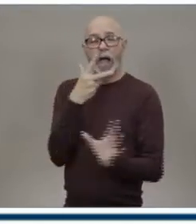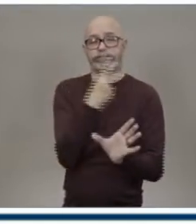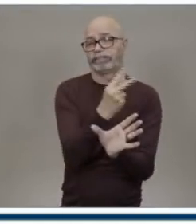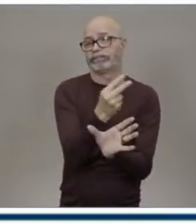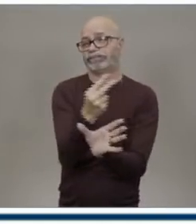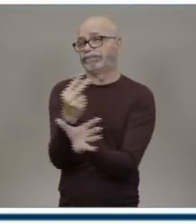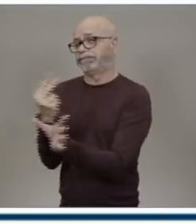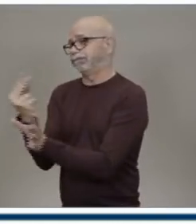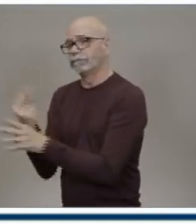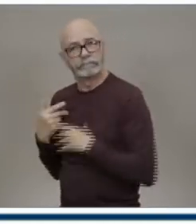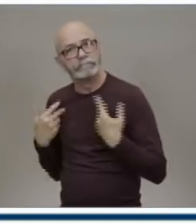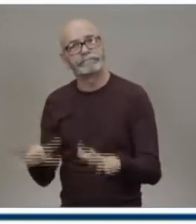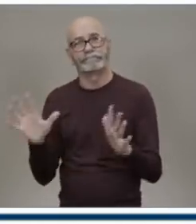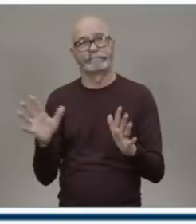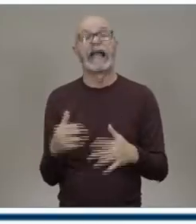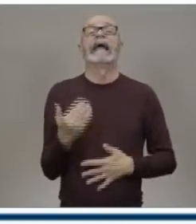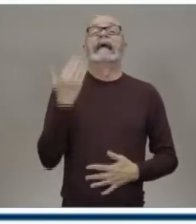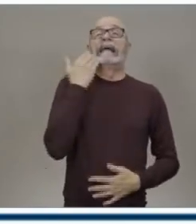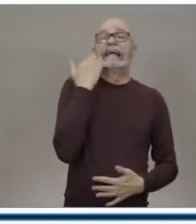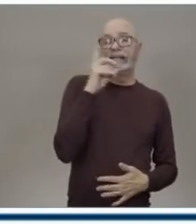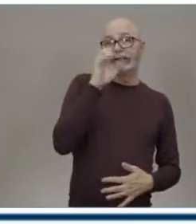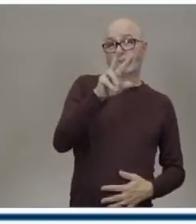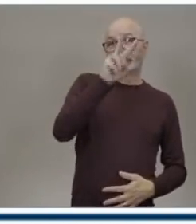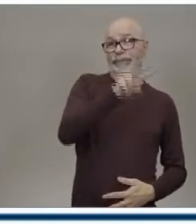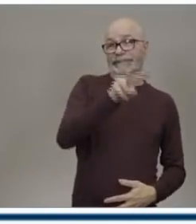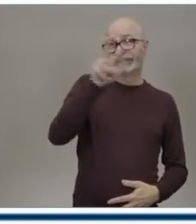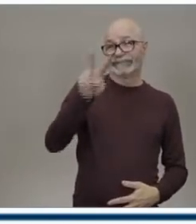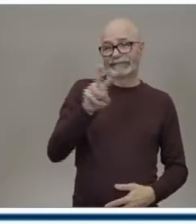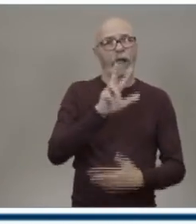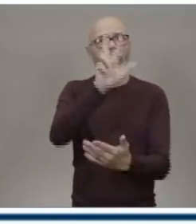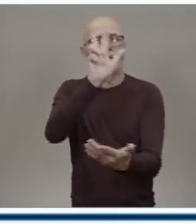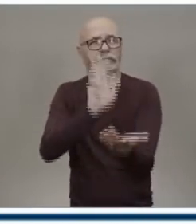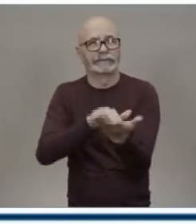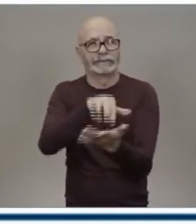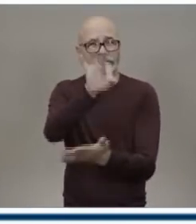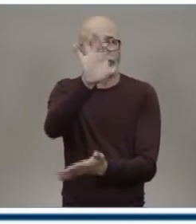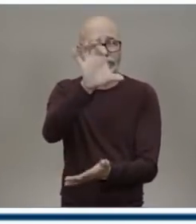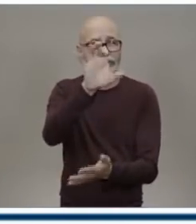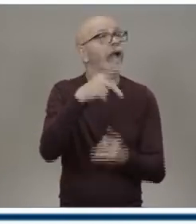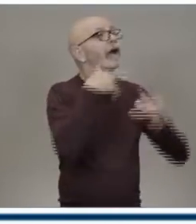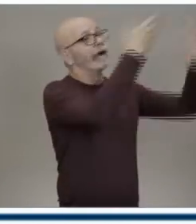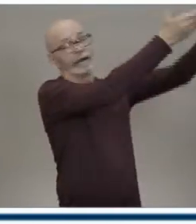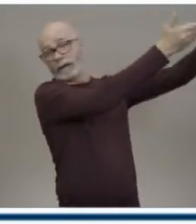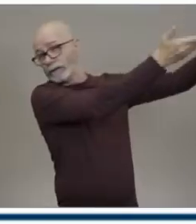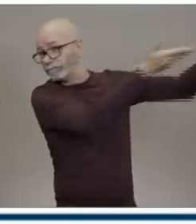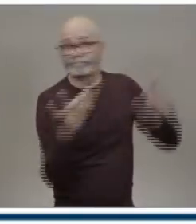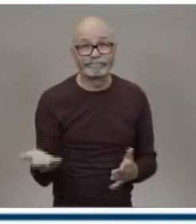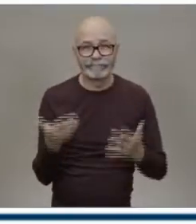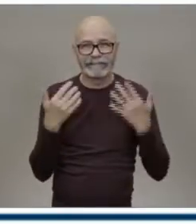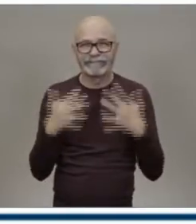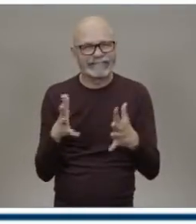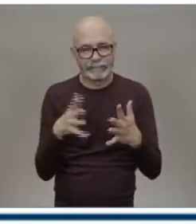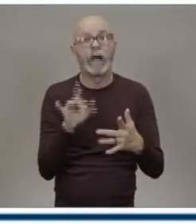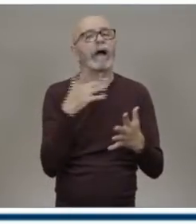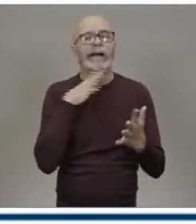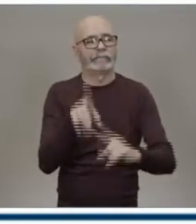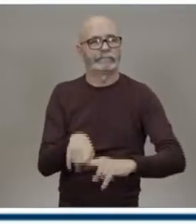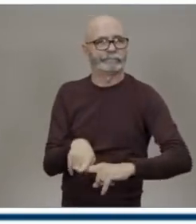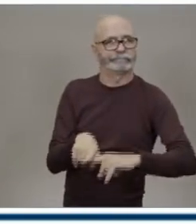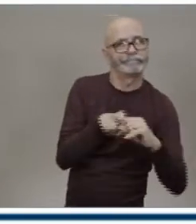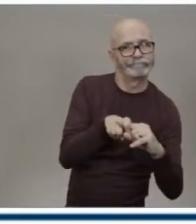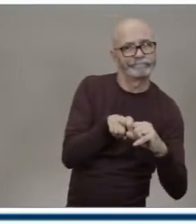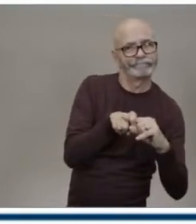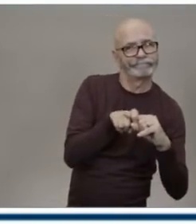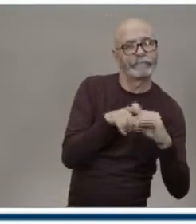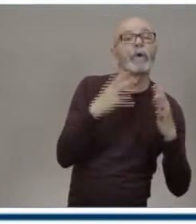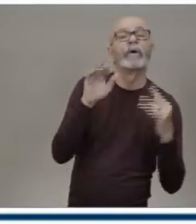December 22nd. Clinics have been ongoing in Central Zone with a pause over the last few days. We've started